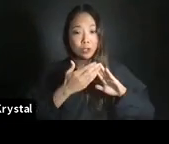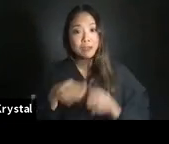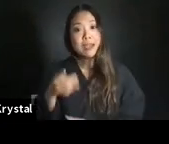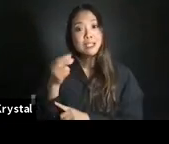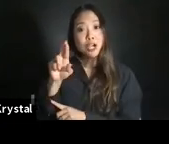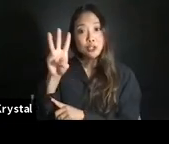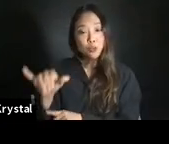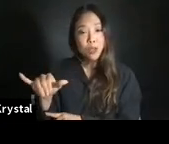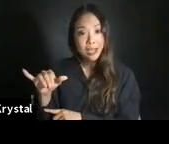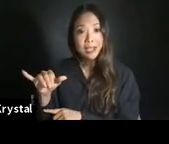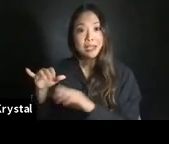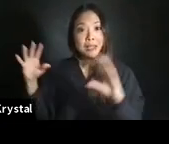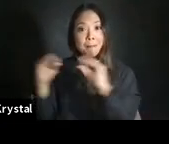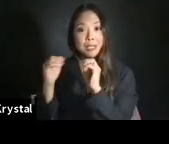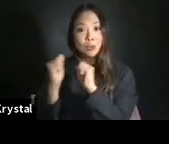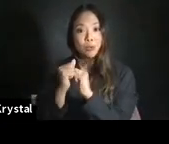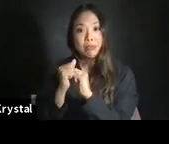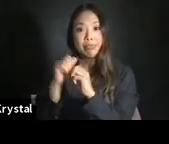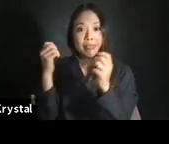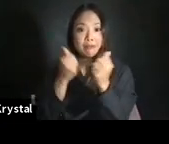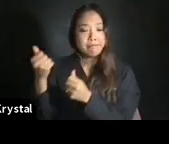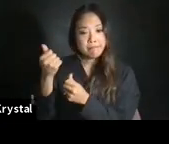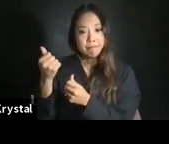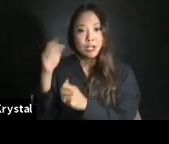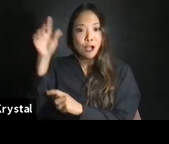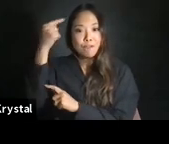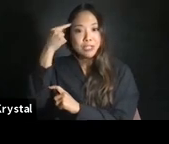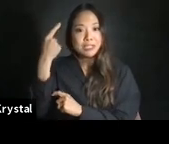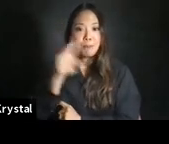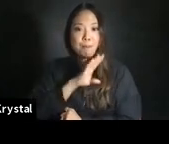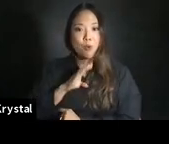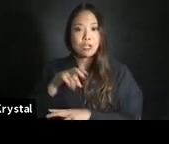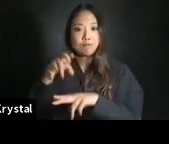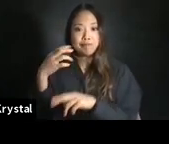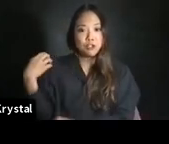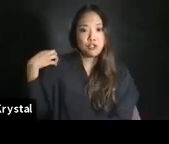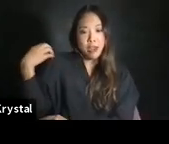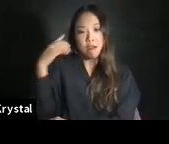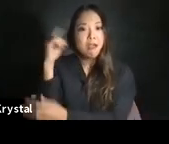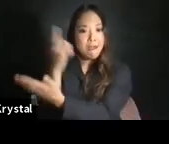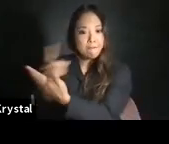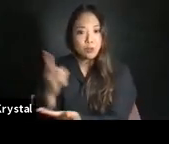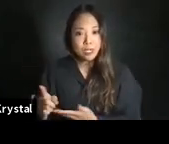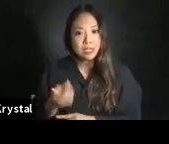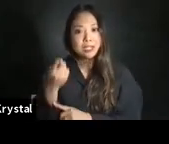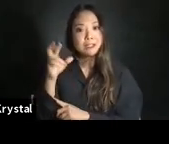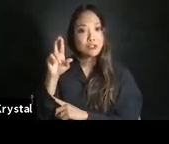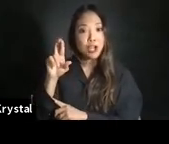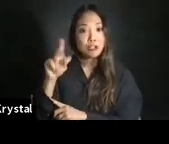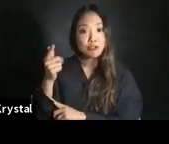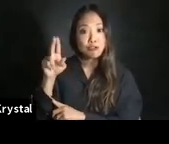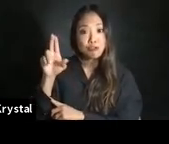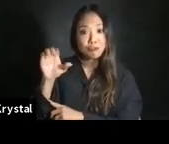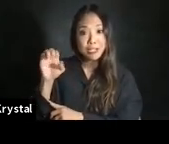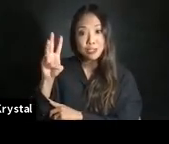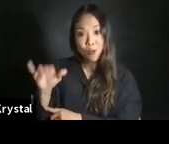with the governance board chair on a weekly basis dr grace wade the elementary school superintendent and assistant superintendent